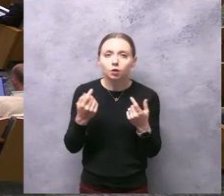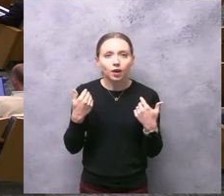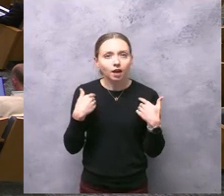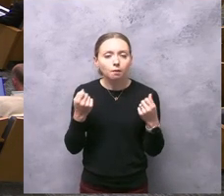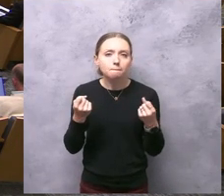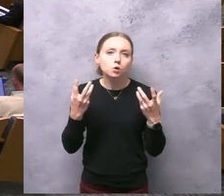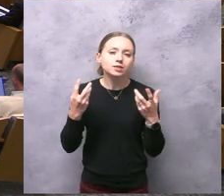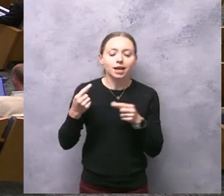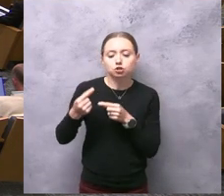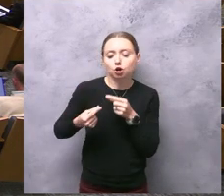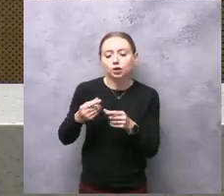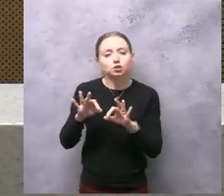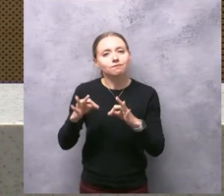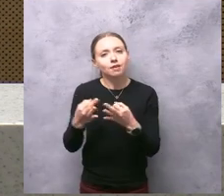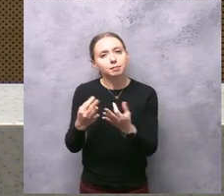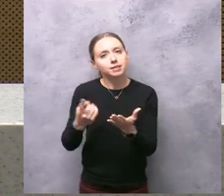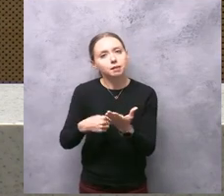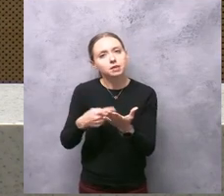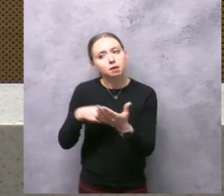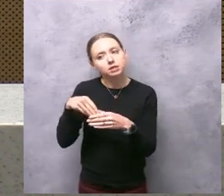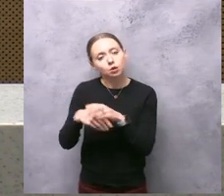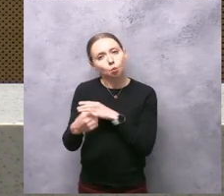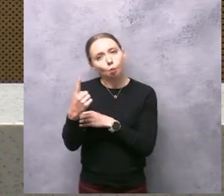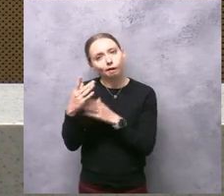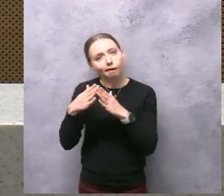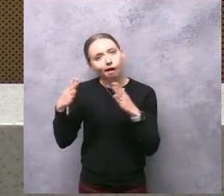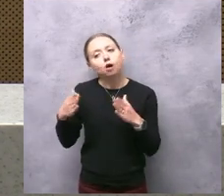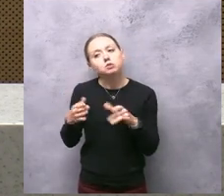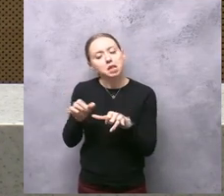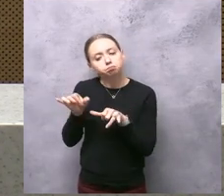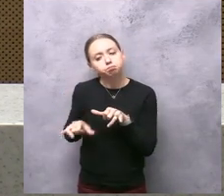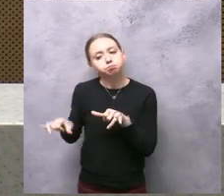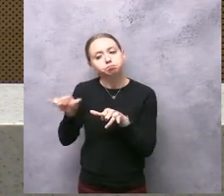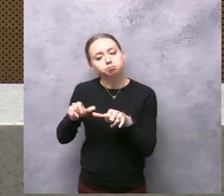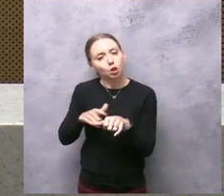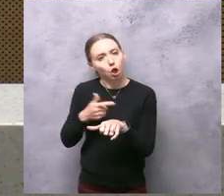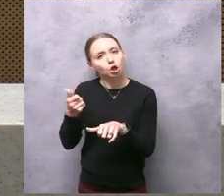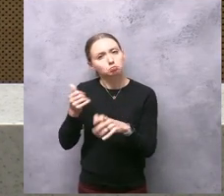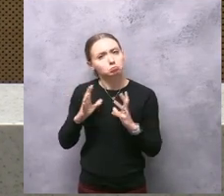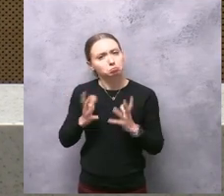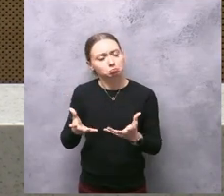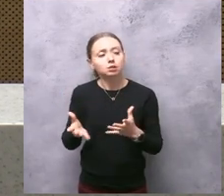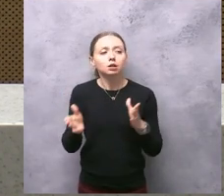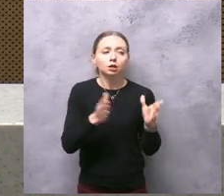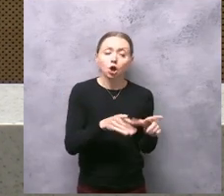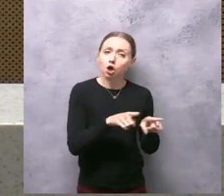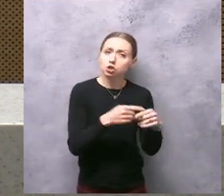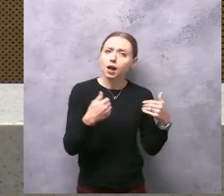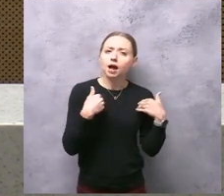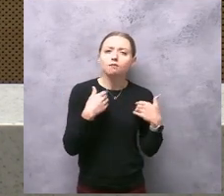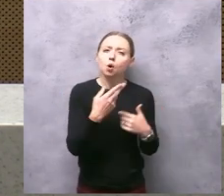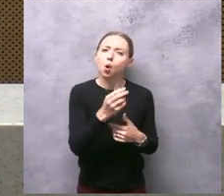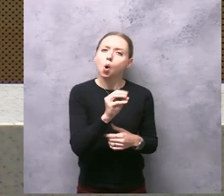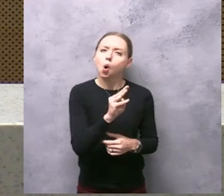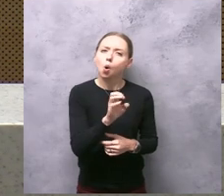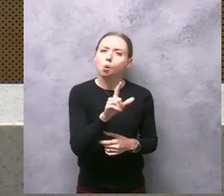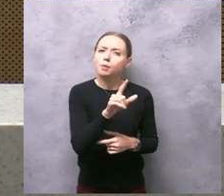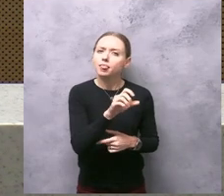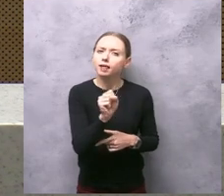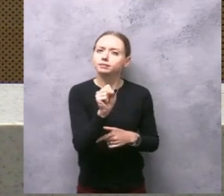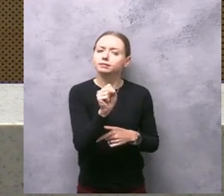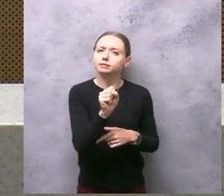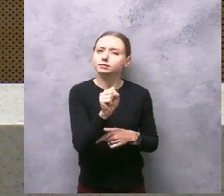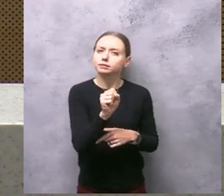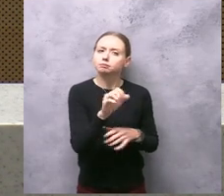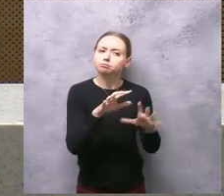multi-generational family sometimes in houses that stay there longer, which is fine. We also have a homeless population or a transient population, people are moving, going.